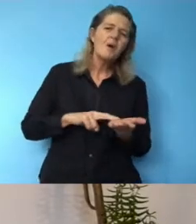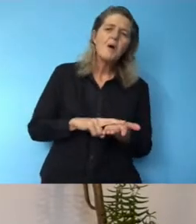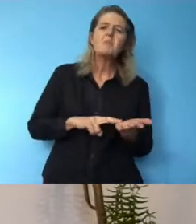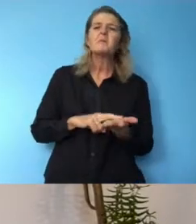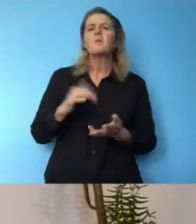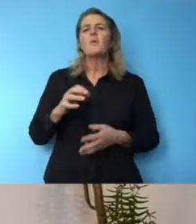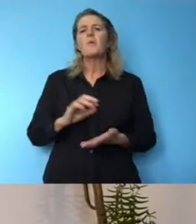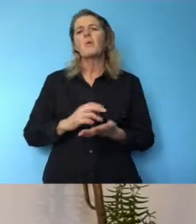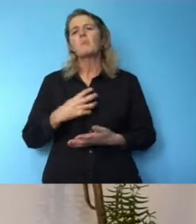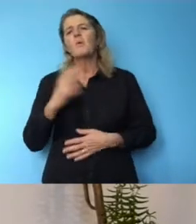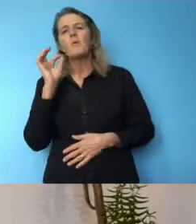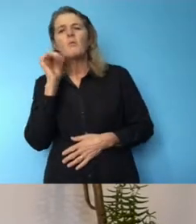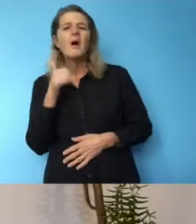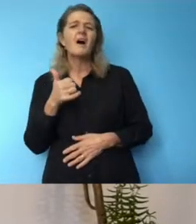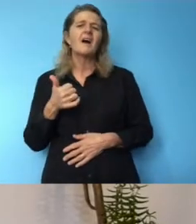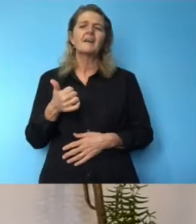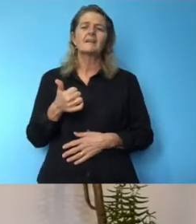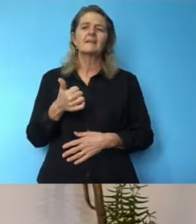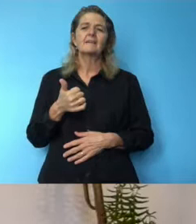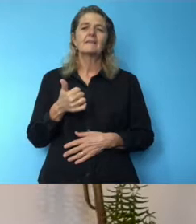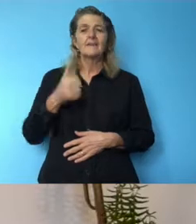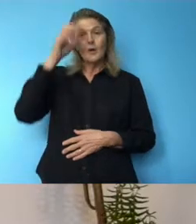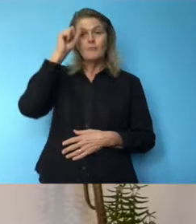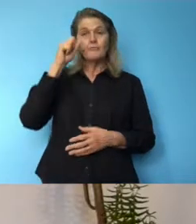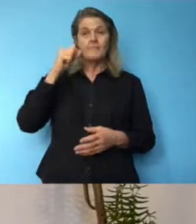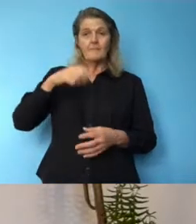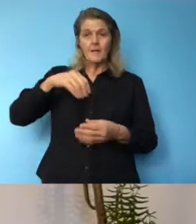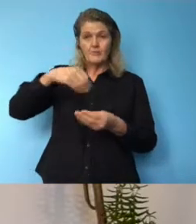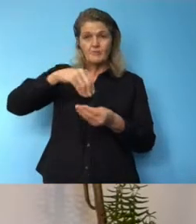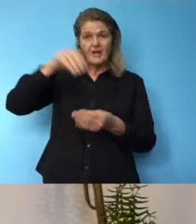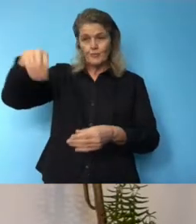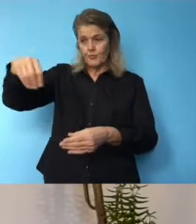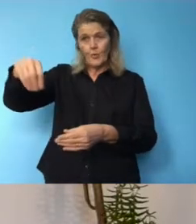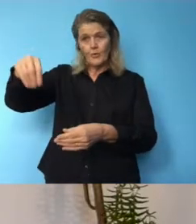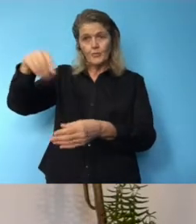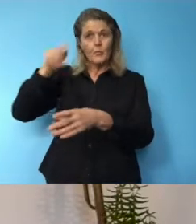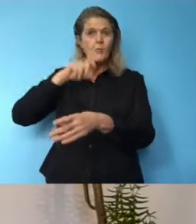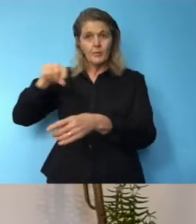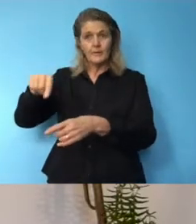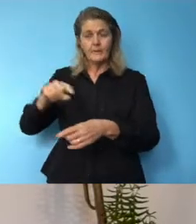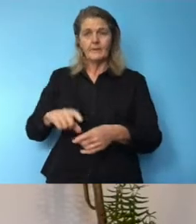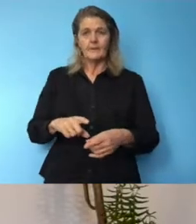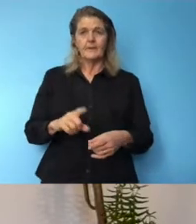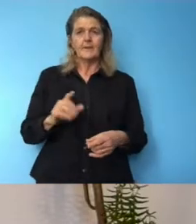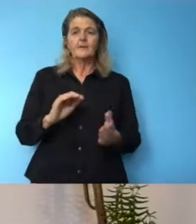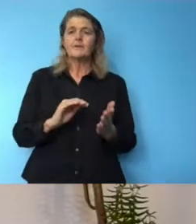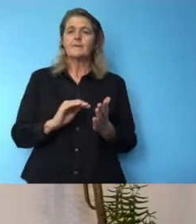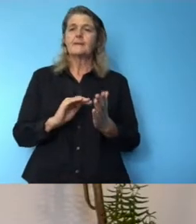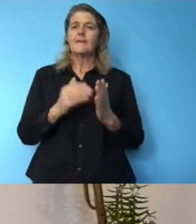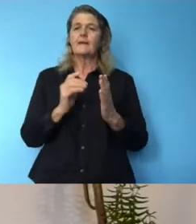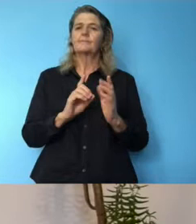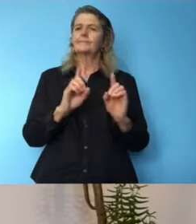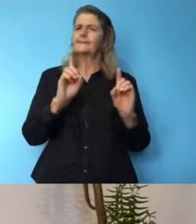white. I'll wash my brush. And then up the top, we're going to use, this is just the purple